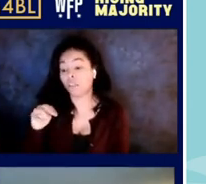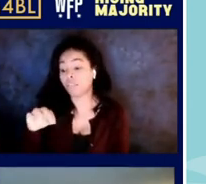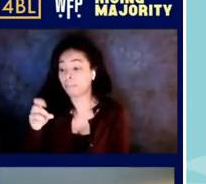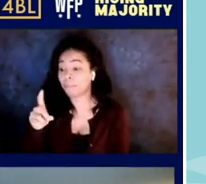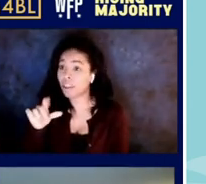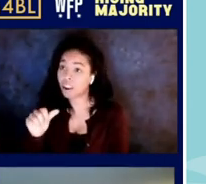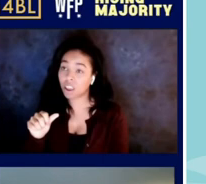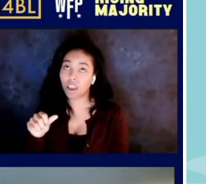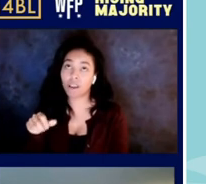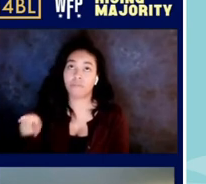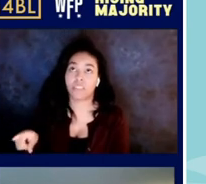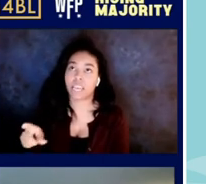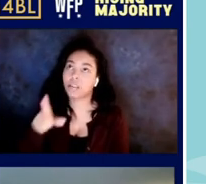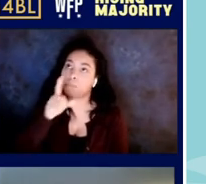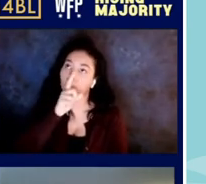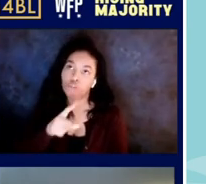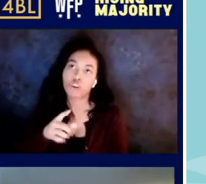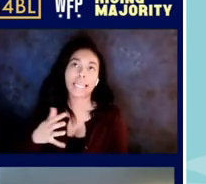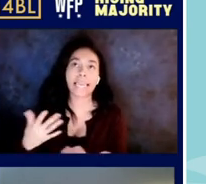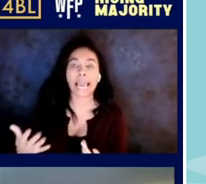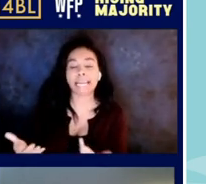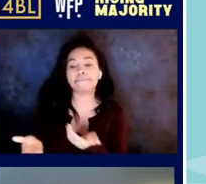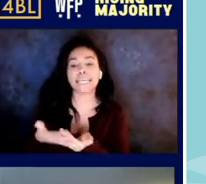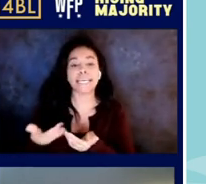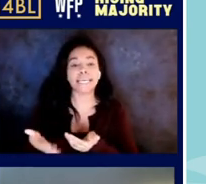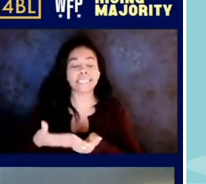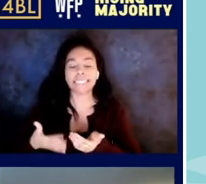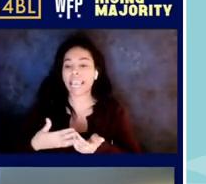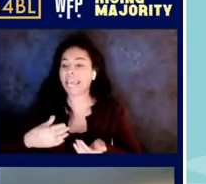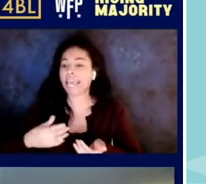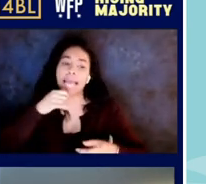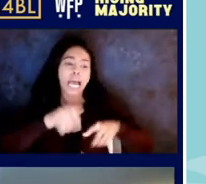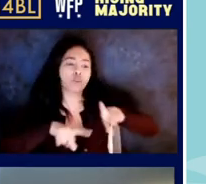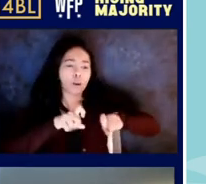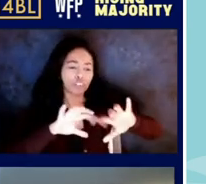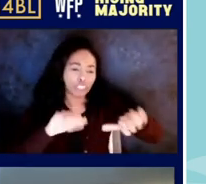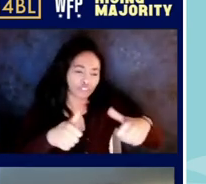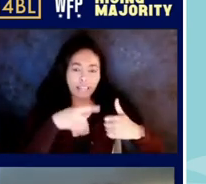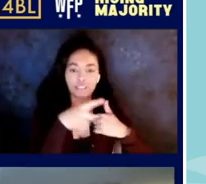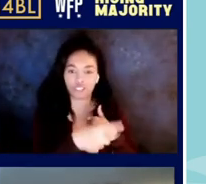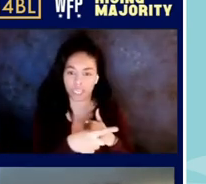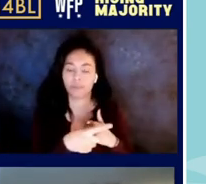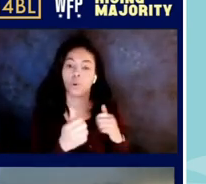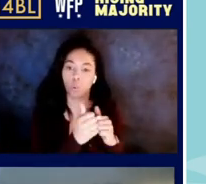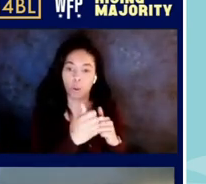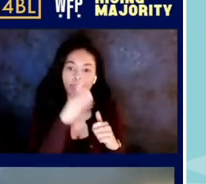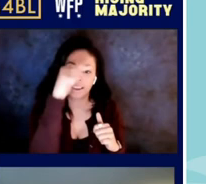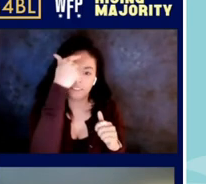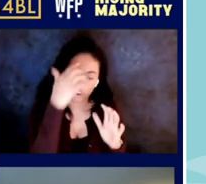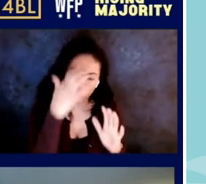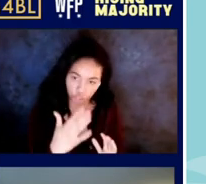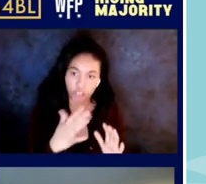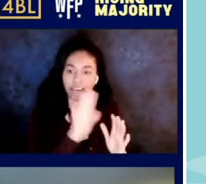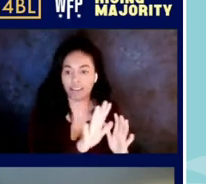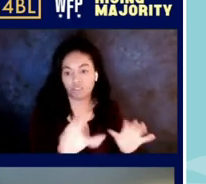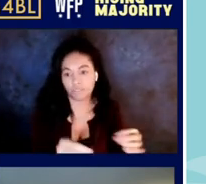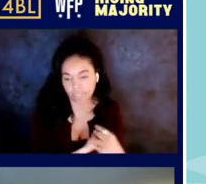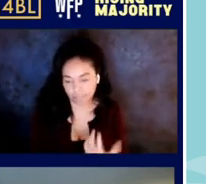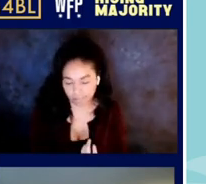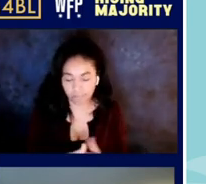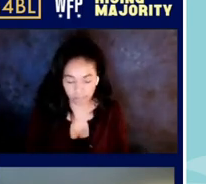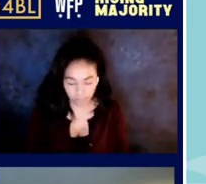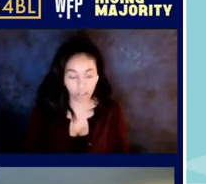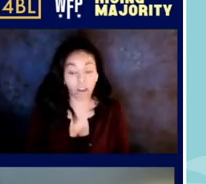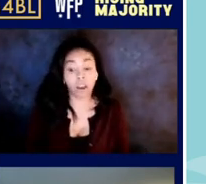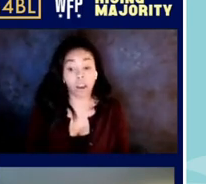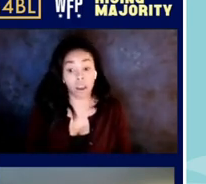very lenient and non-questioning with the governor's office and with the governor. And that's one of the